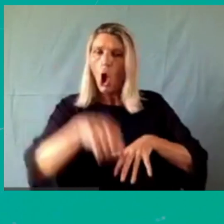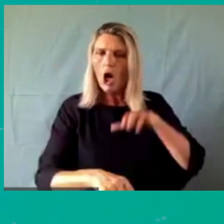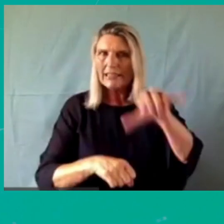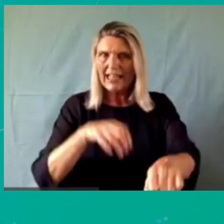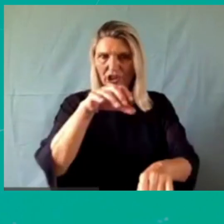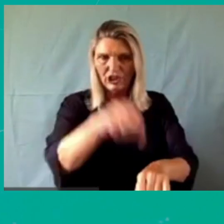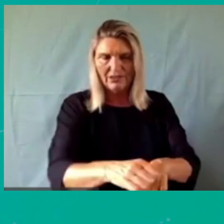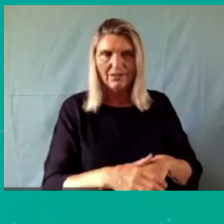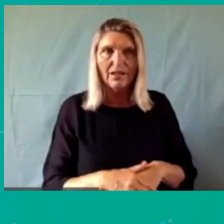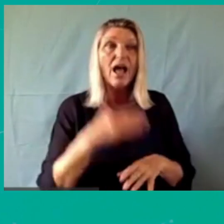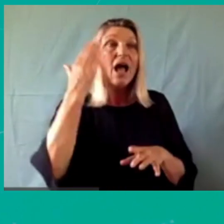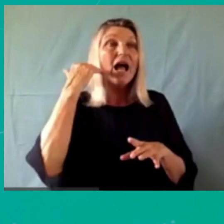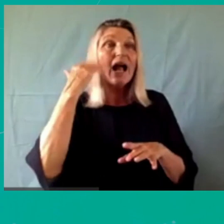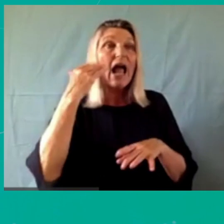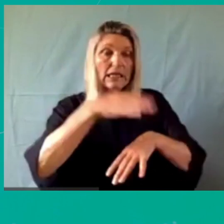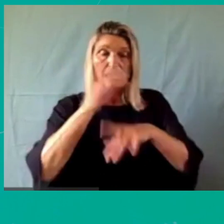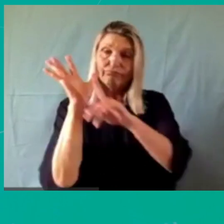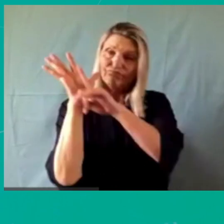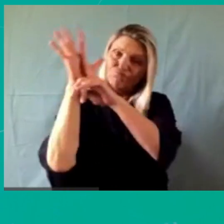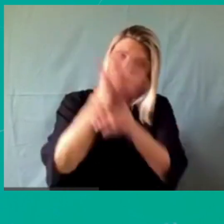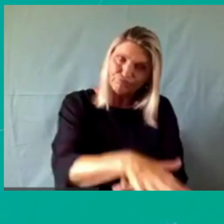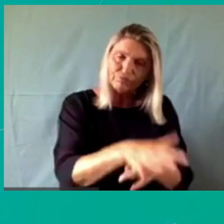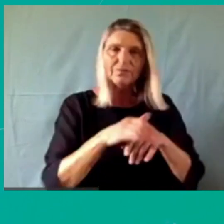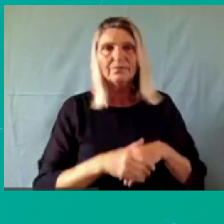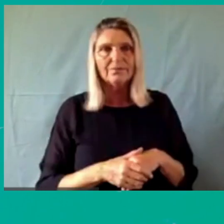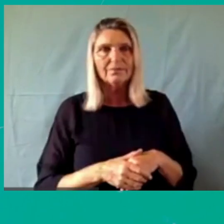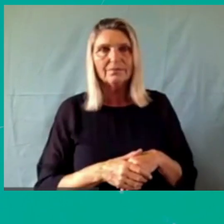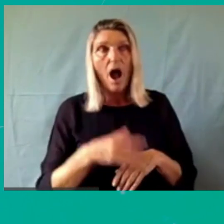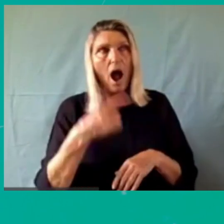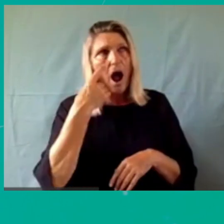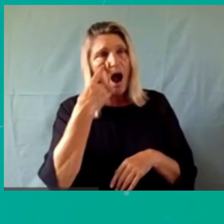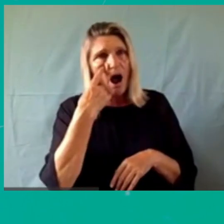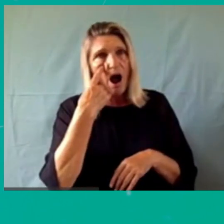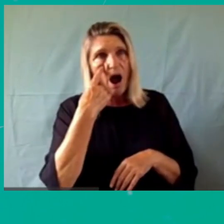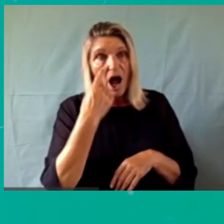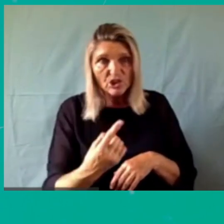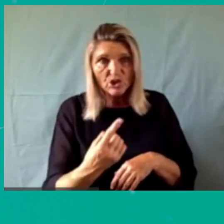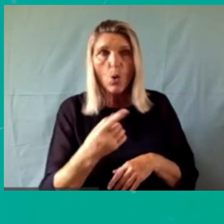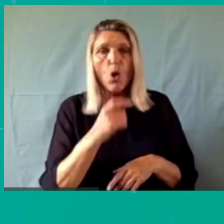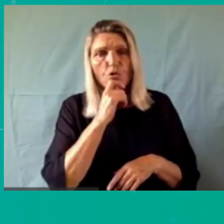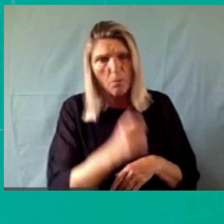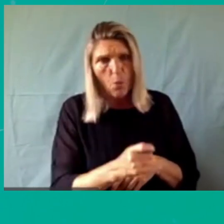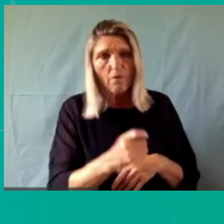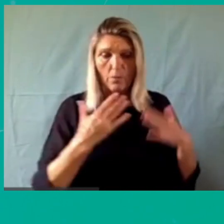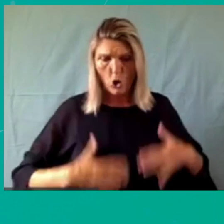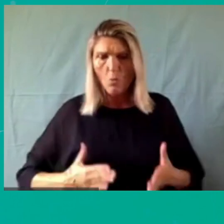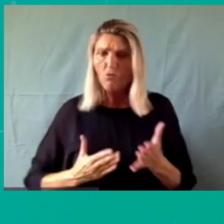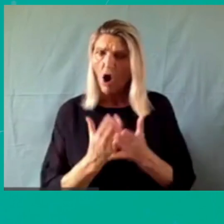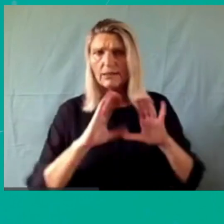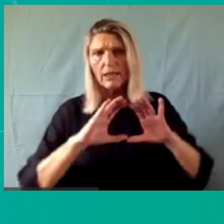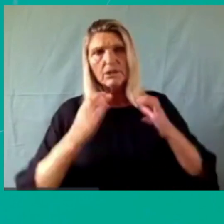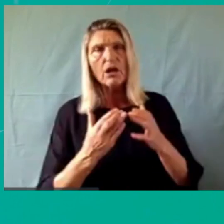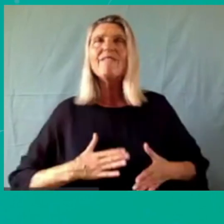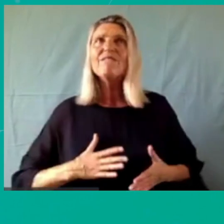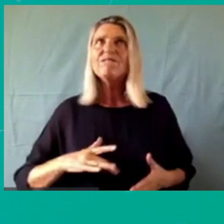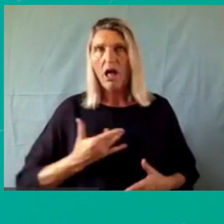so pleased to see these reports from the Human Rights Commission to uphold exactly that. Because we